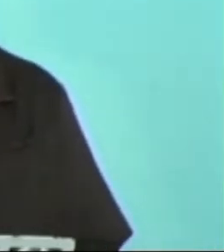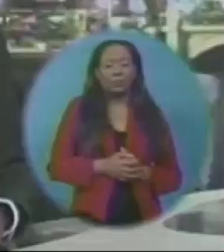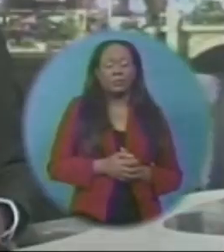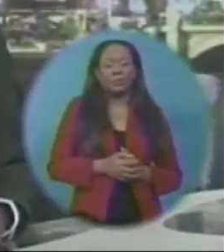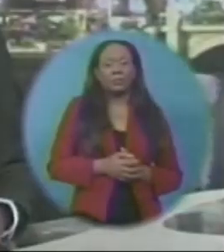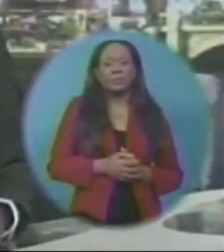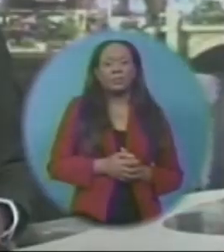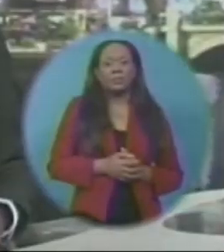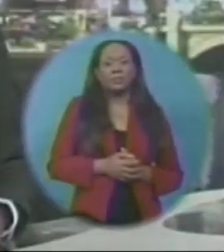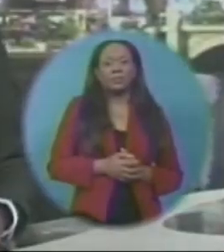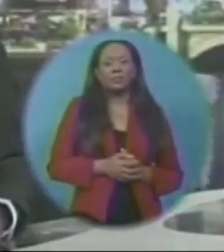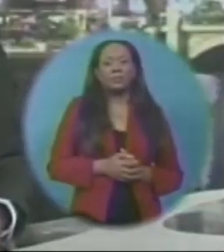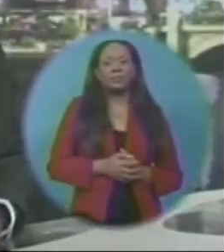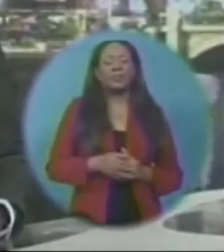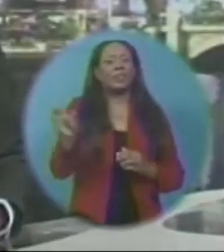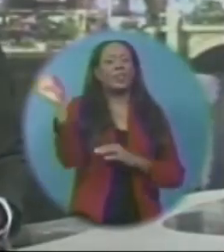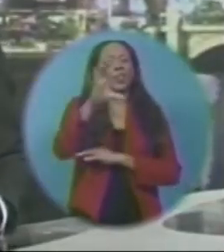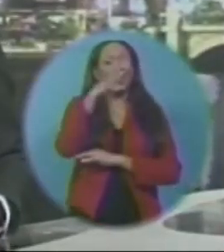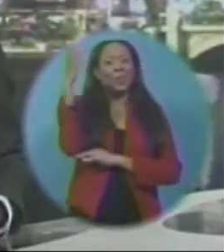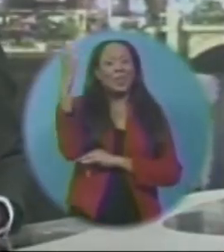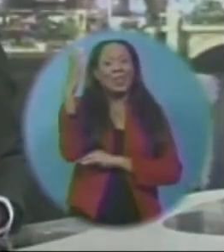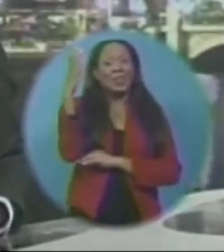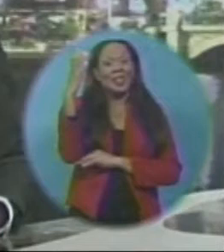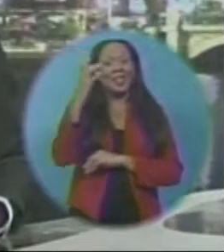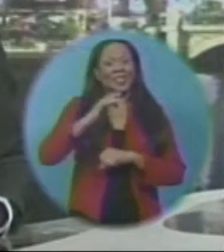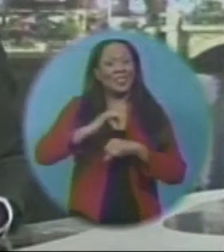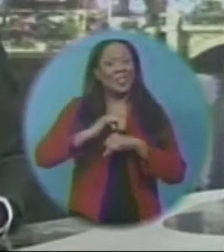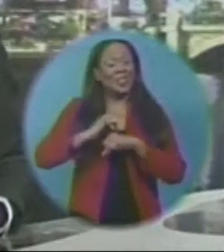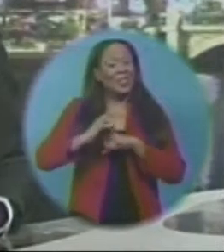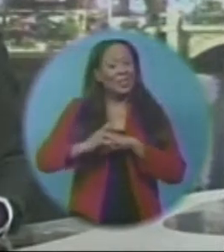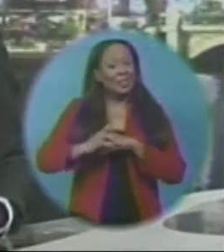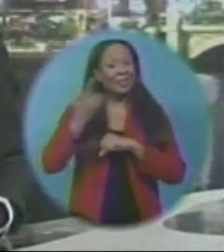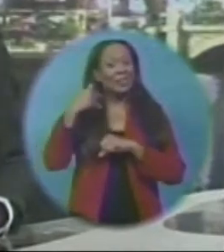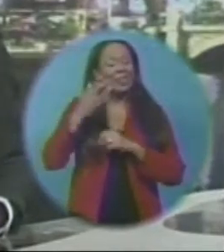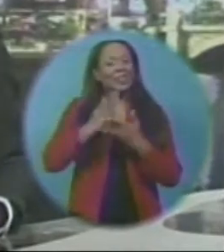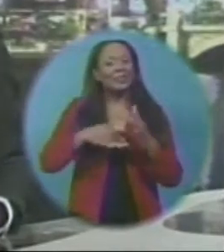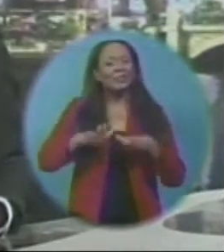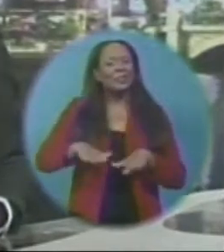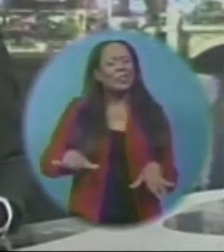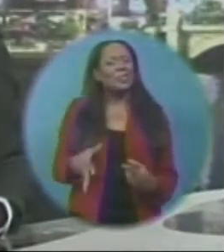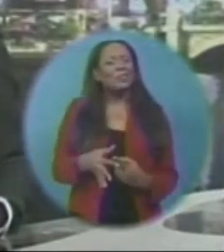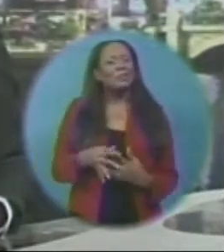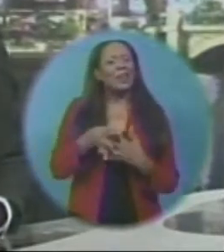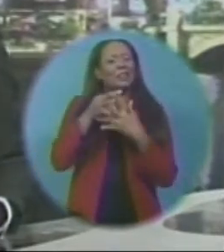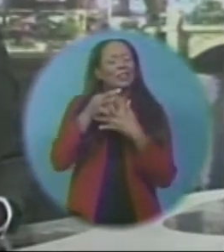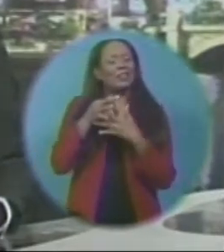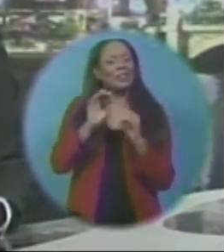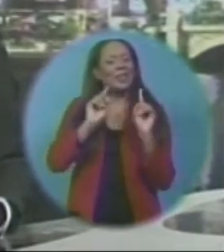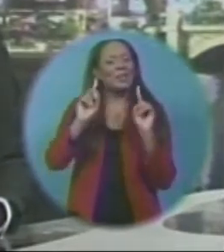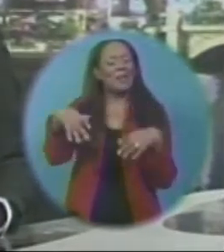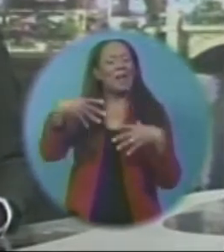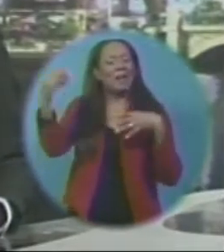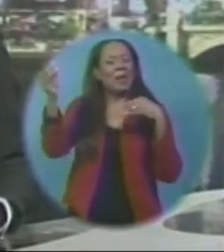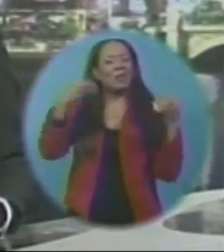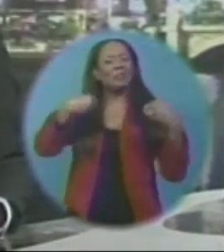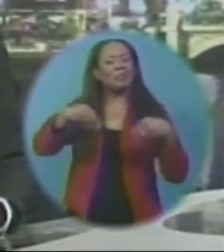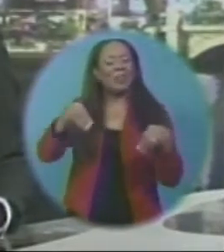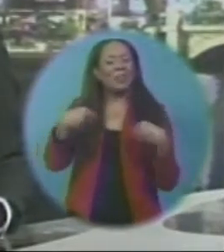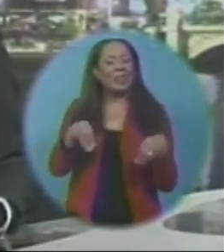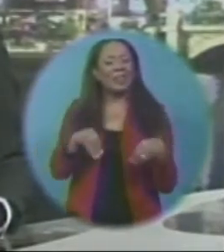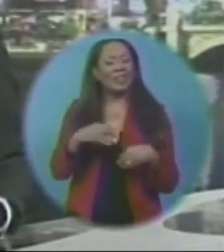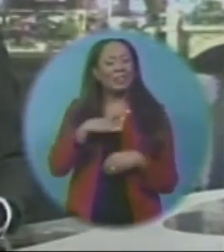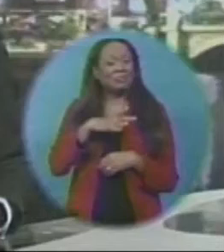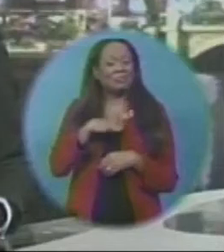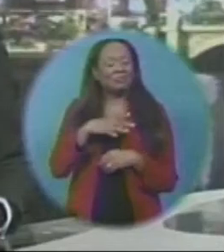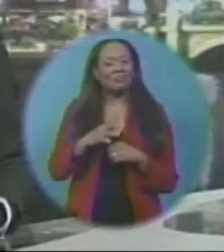university. Christmas came early for a group of special children who were given a chance to go on a shopping spree. The initiative, which was